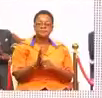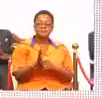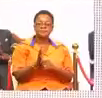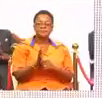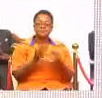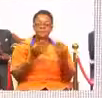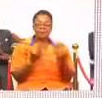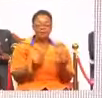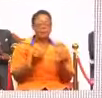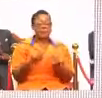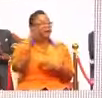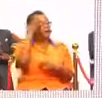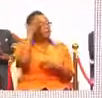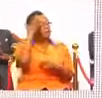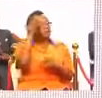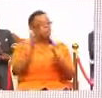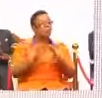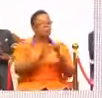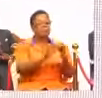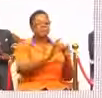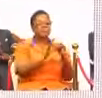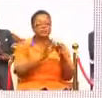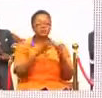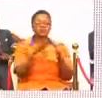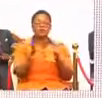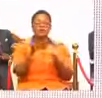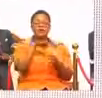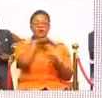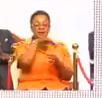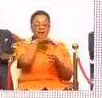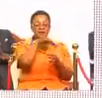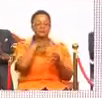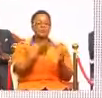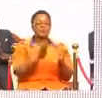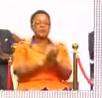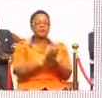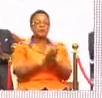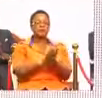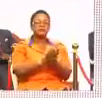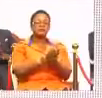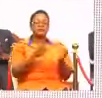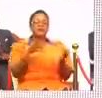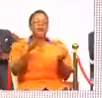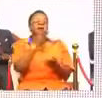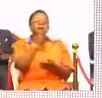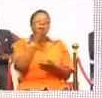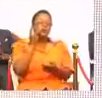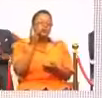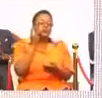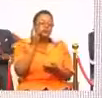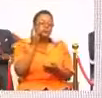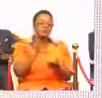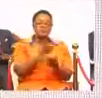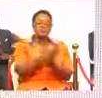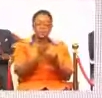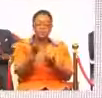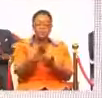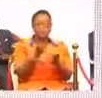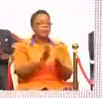And I know combination ya Raila Amolo Odinga pamoja na Stephen Kalonzo Musyoka and the